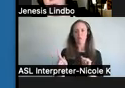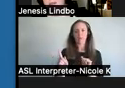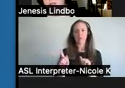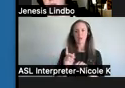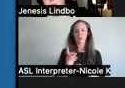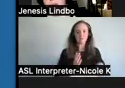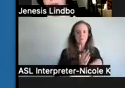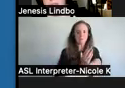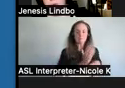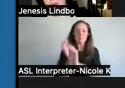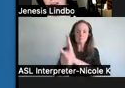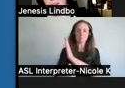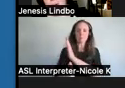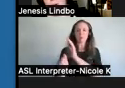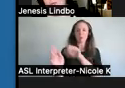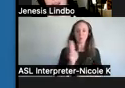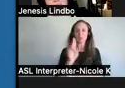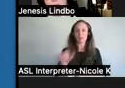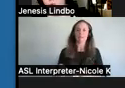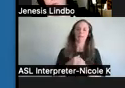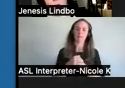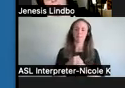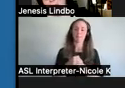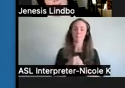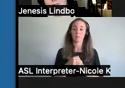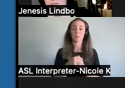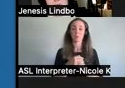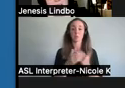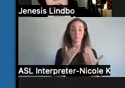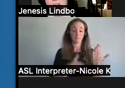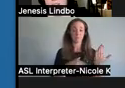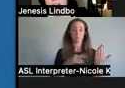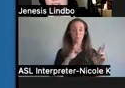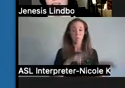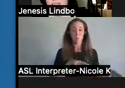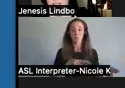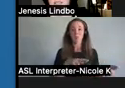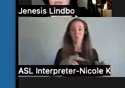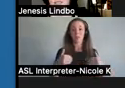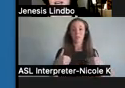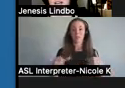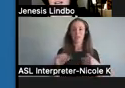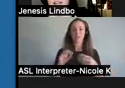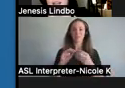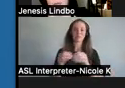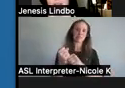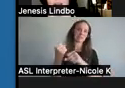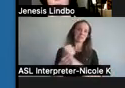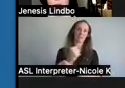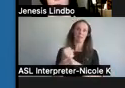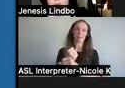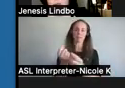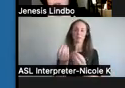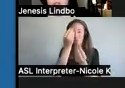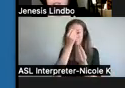adapted equipment use. So, you know, in those reports, having that statistical data really